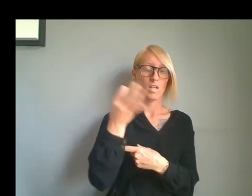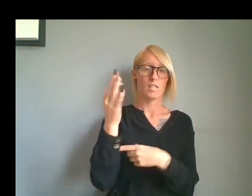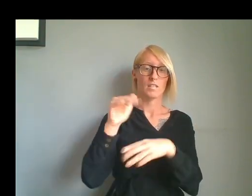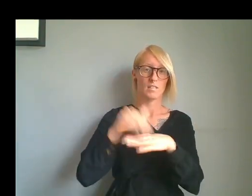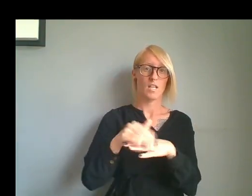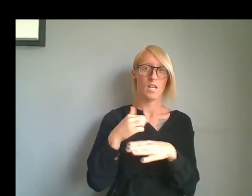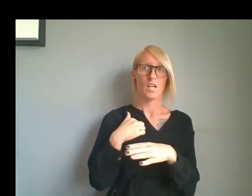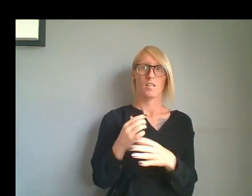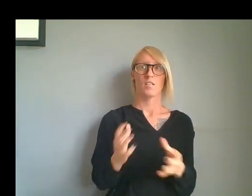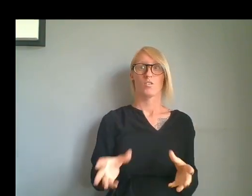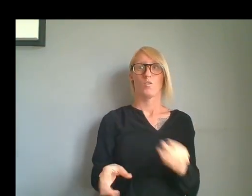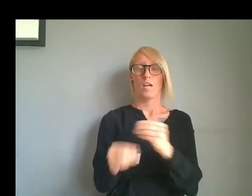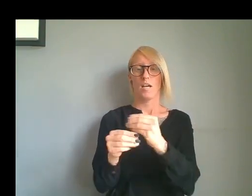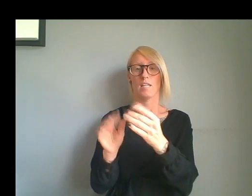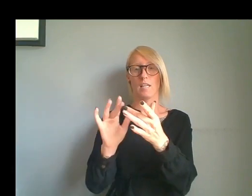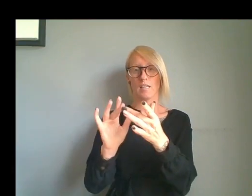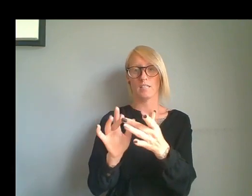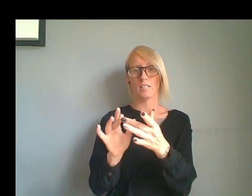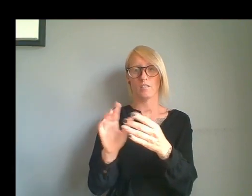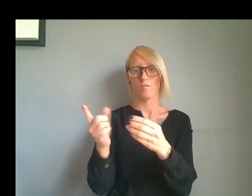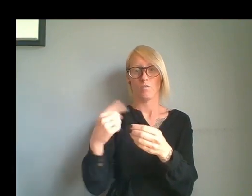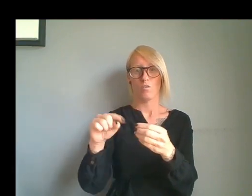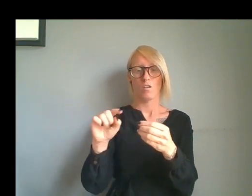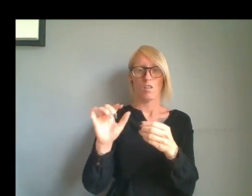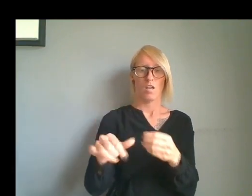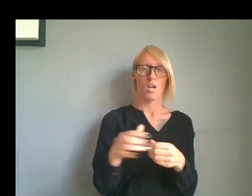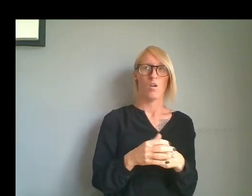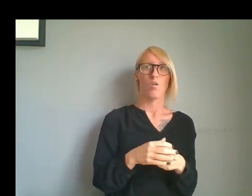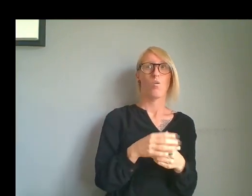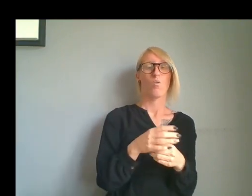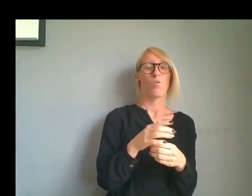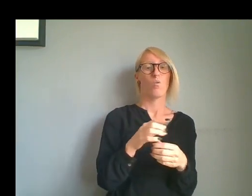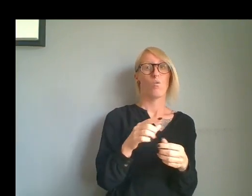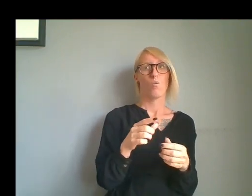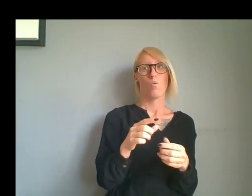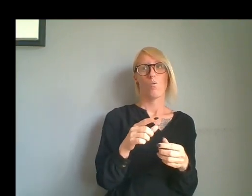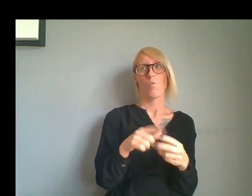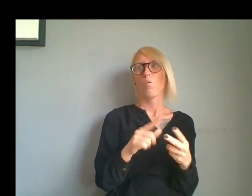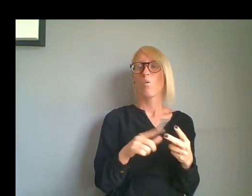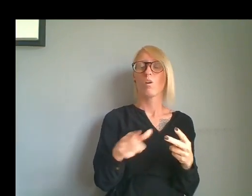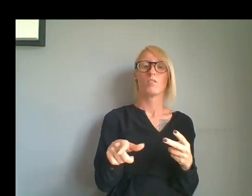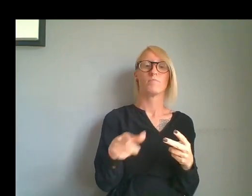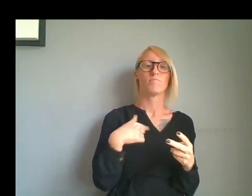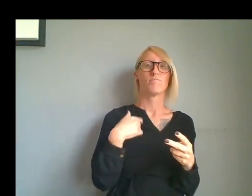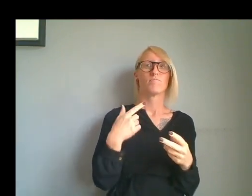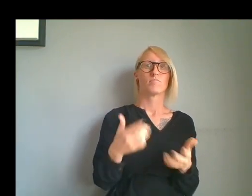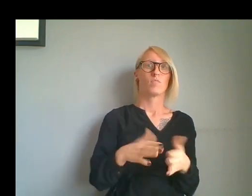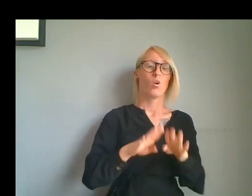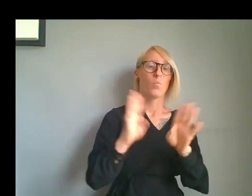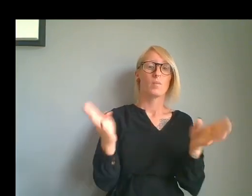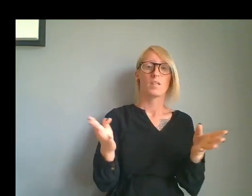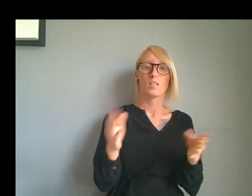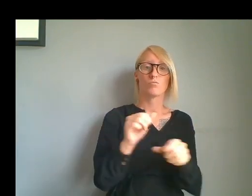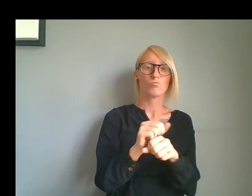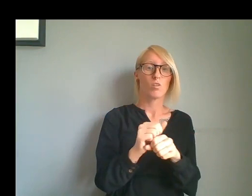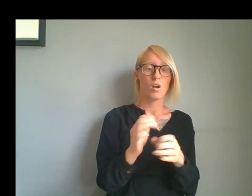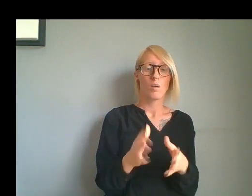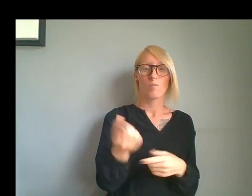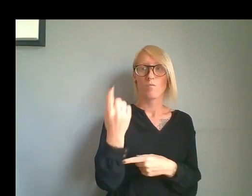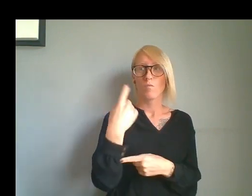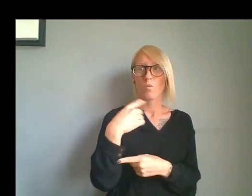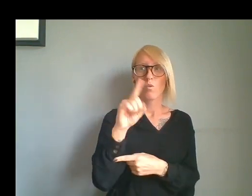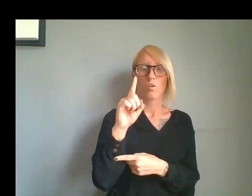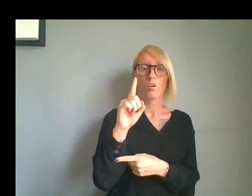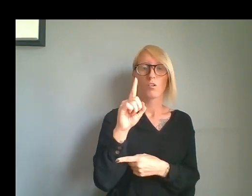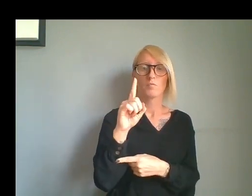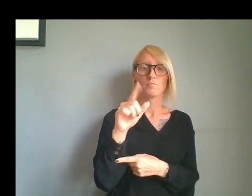a position for a part-time staff, and then maybe there's a link to your website with a description of the position. So you're getting just